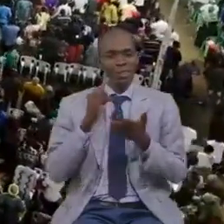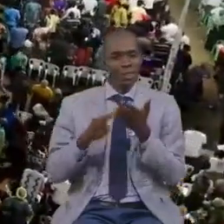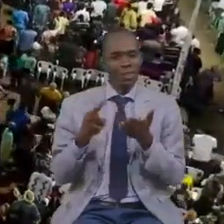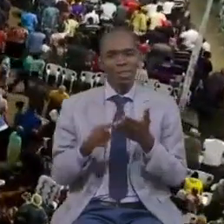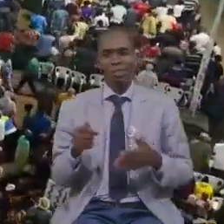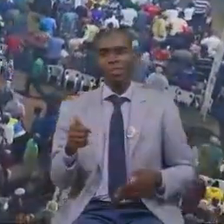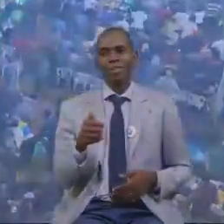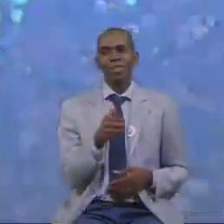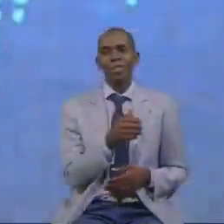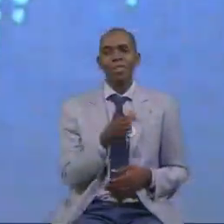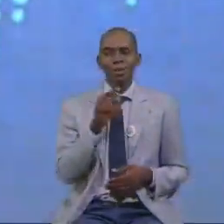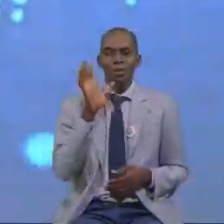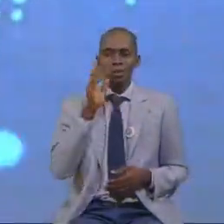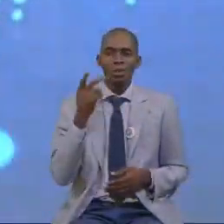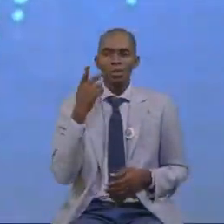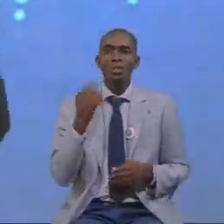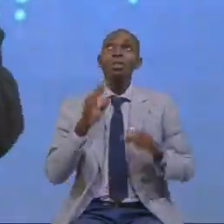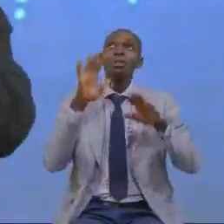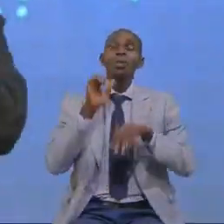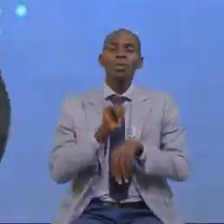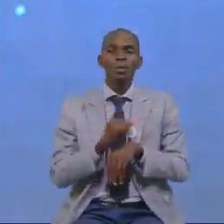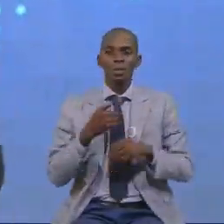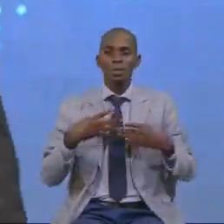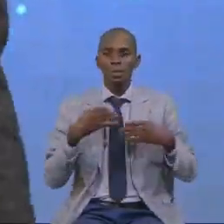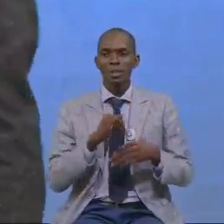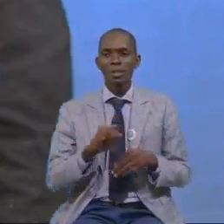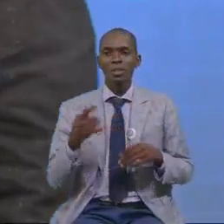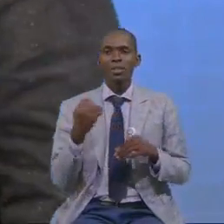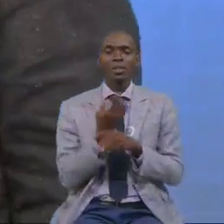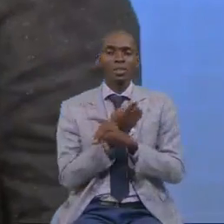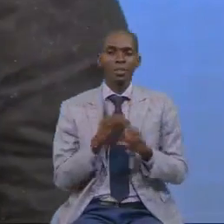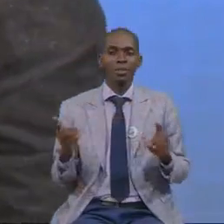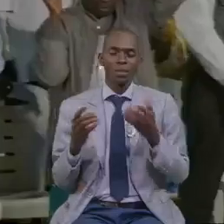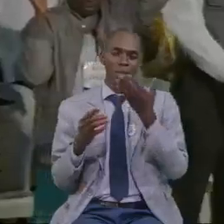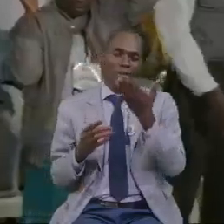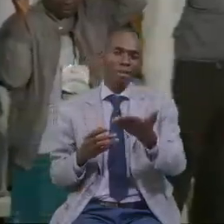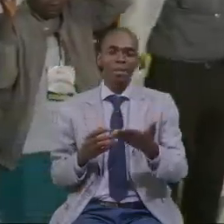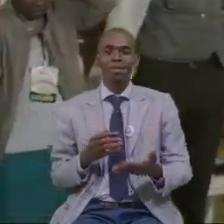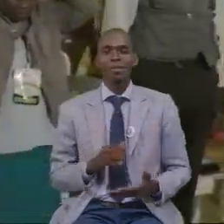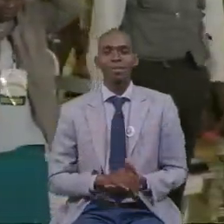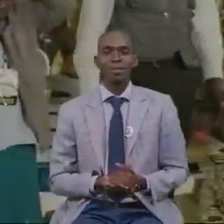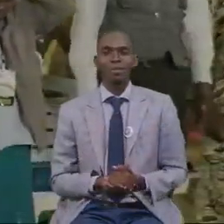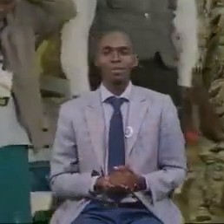yourself. You see the miracle, the healing, the deliverance right there. Quietness